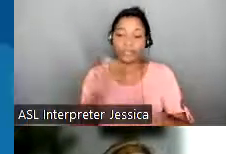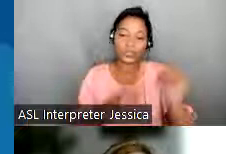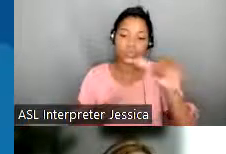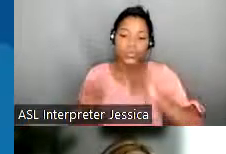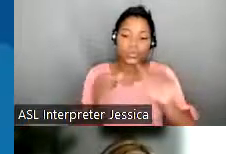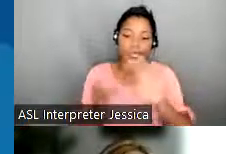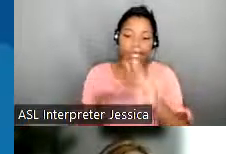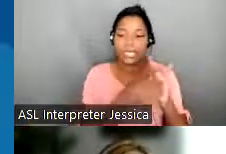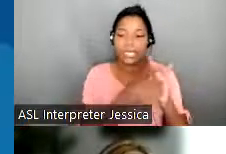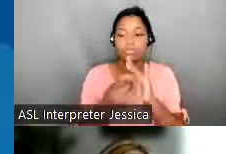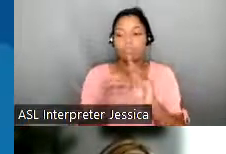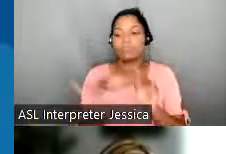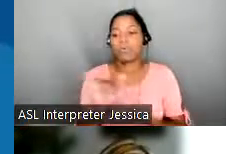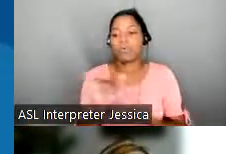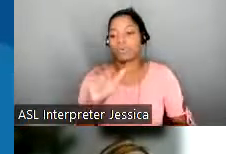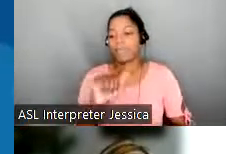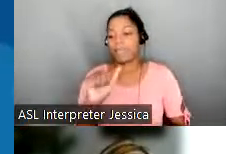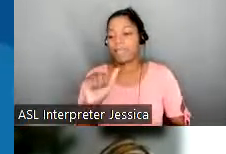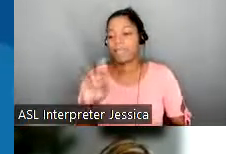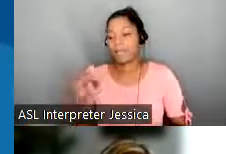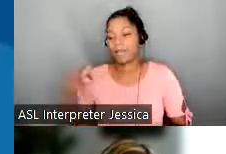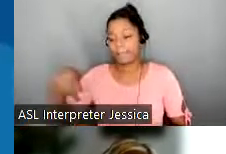Foundation. Next slide.